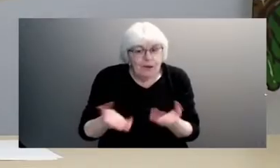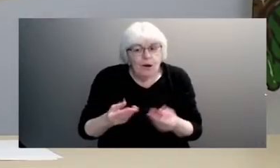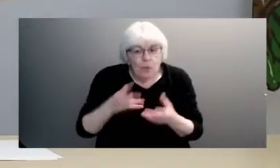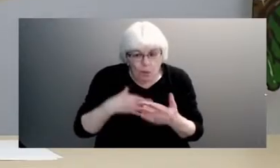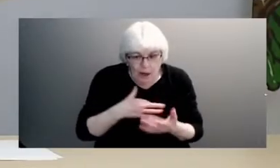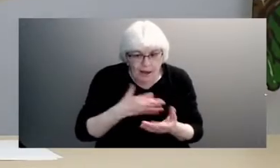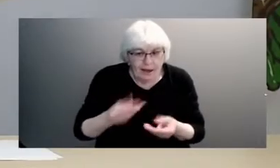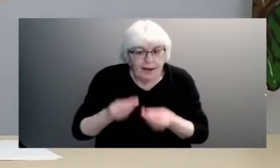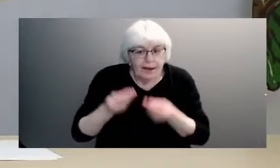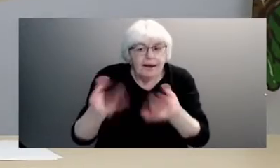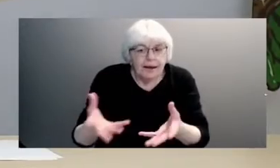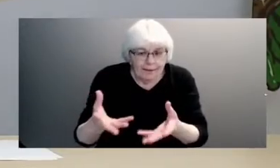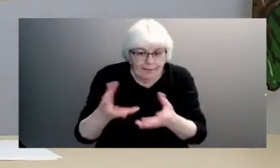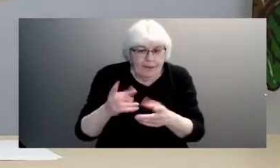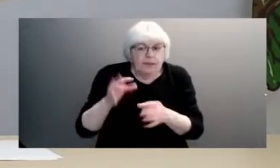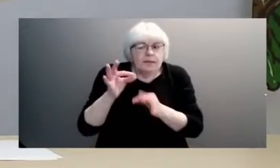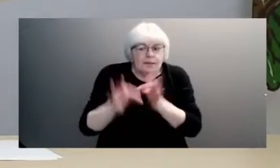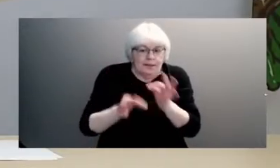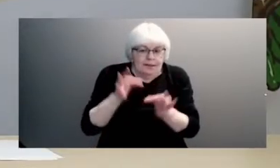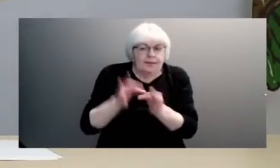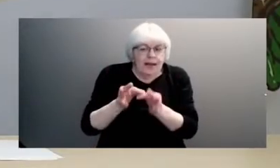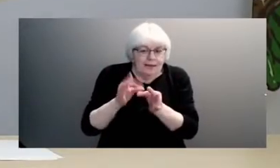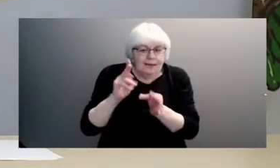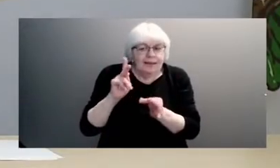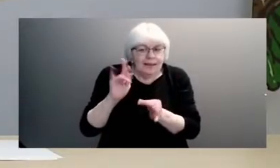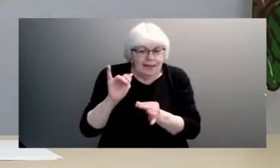come to mind, Steve, and how we